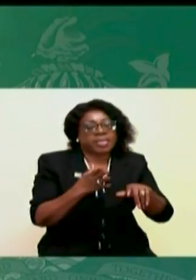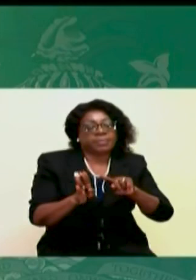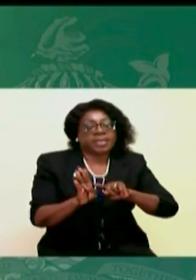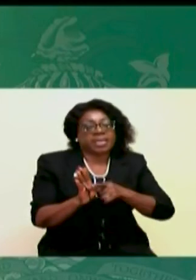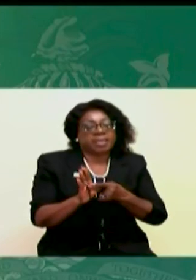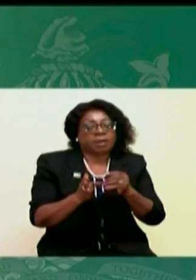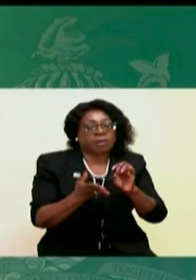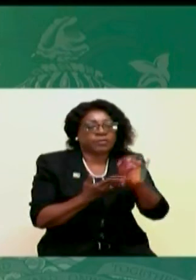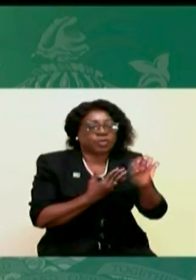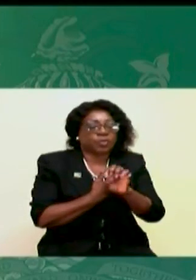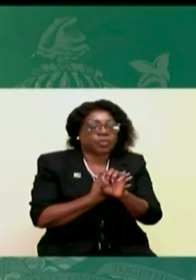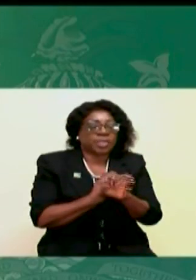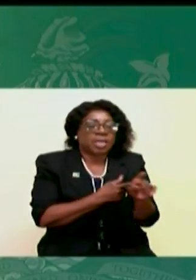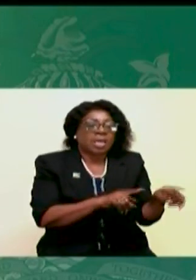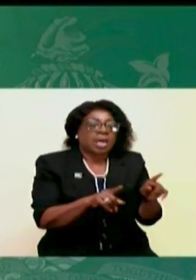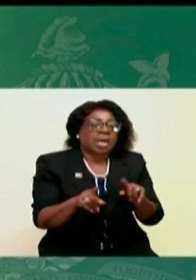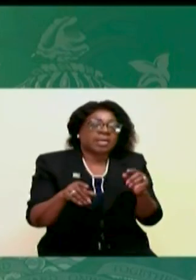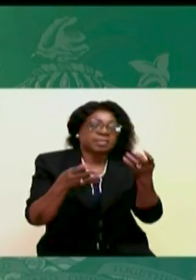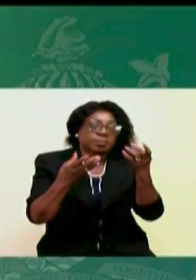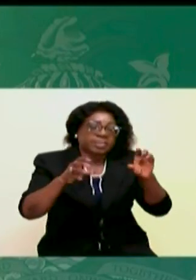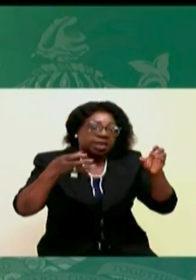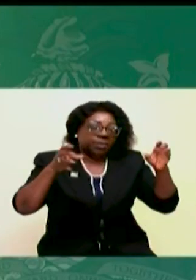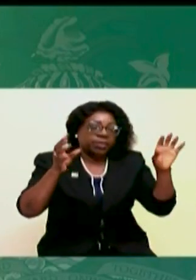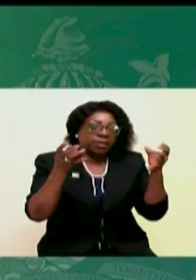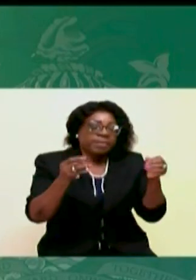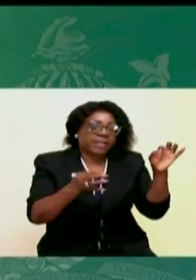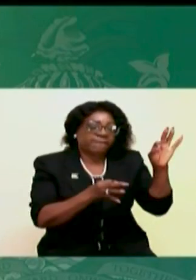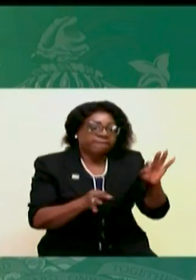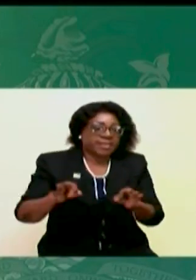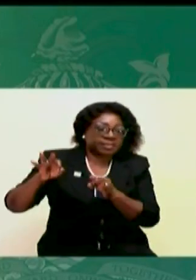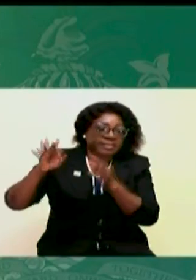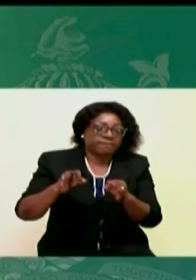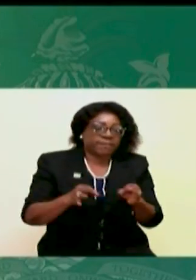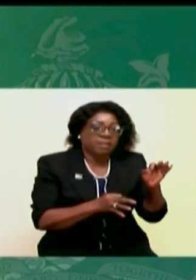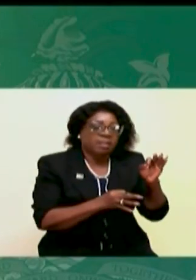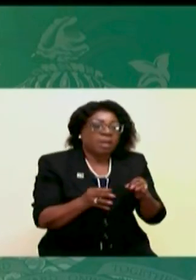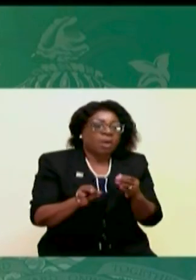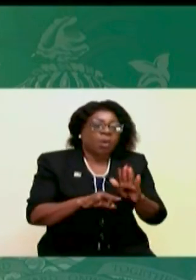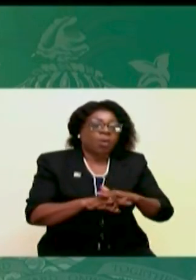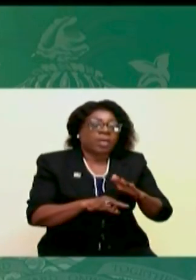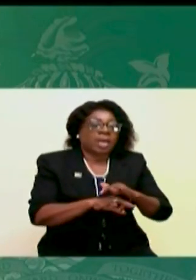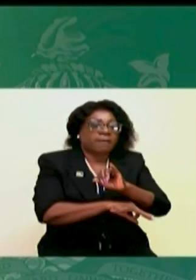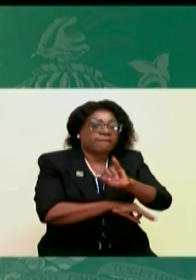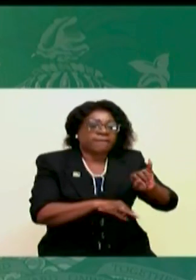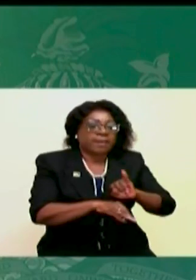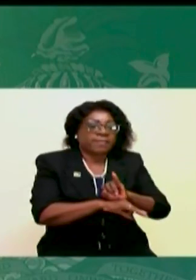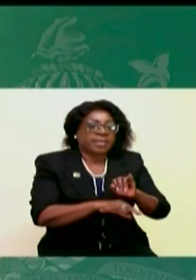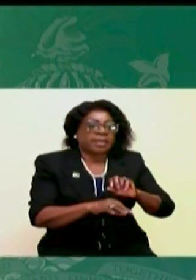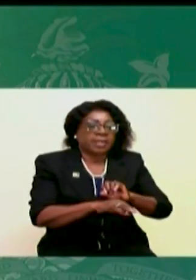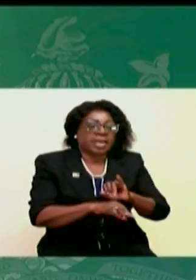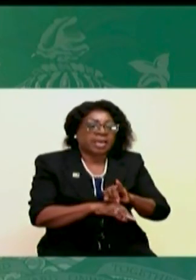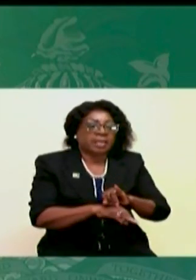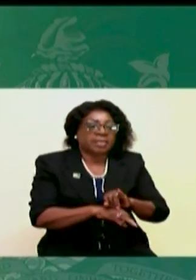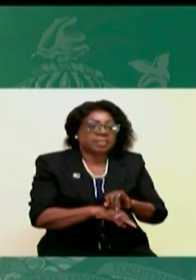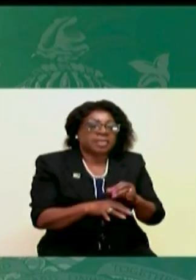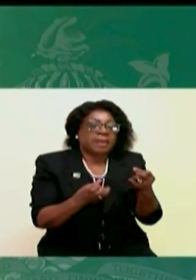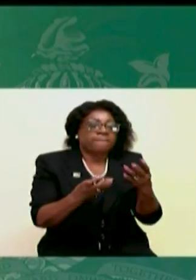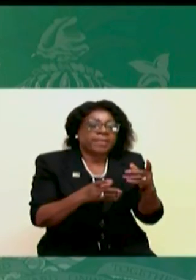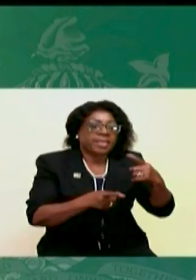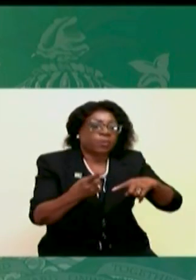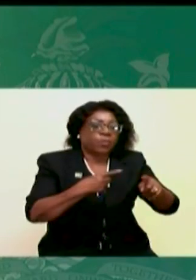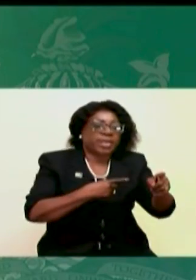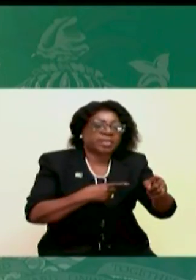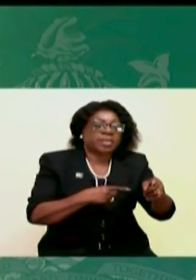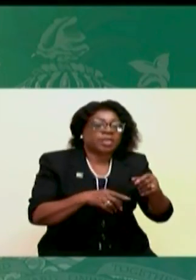we celebrated many festivals on our family islands. Many residents flocked to nearby islands as a